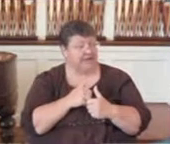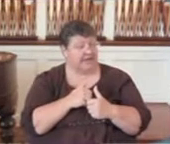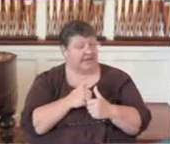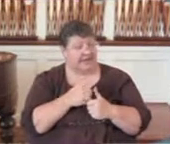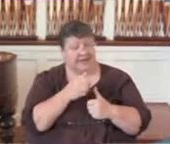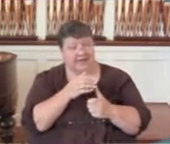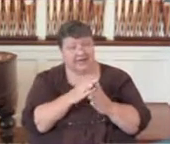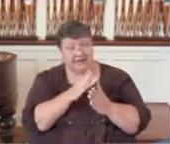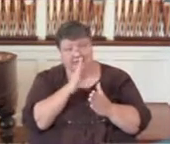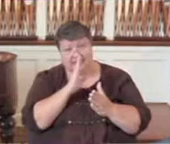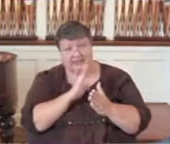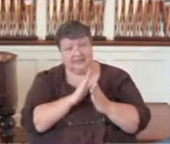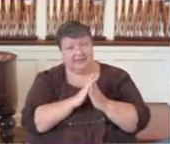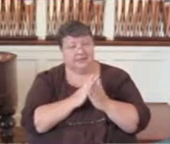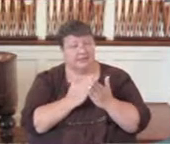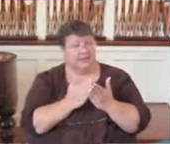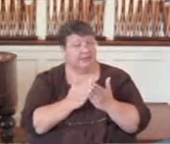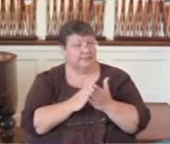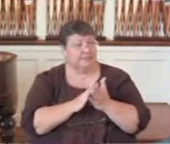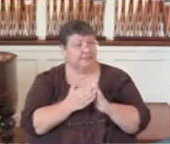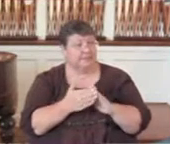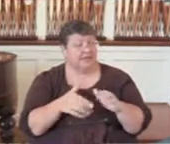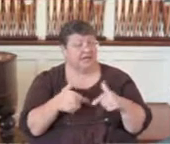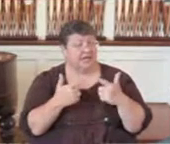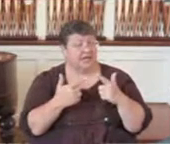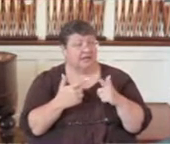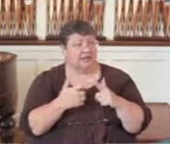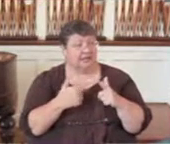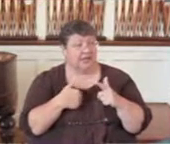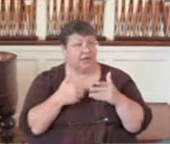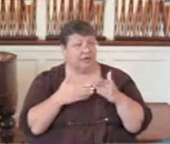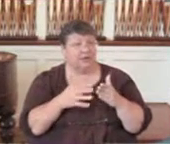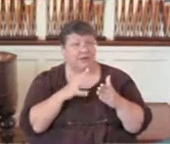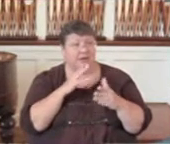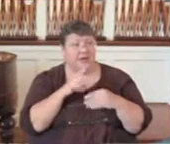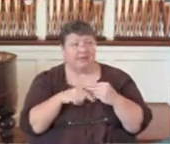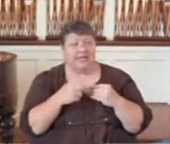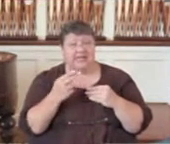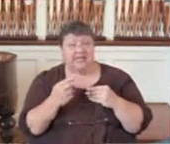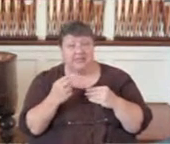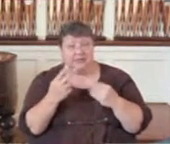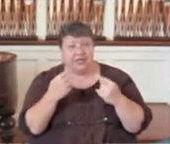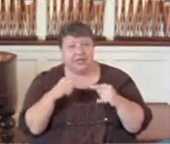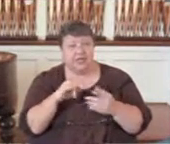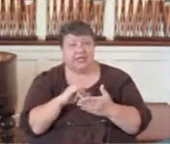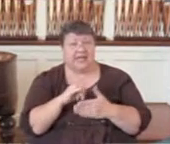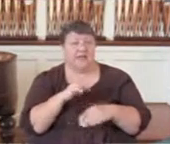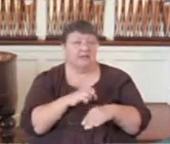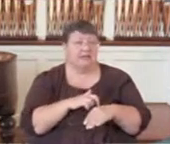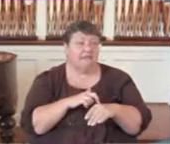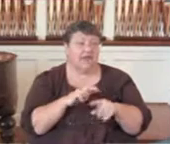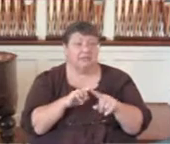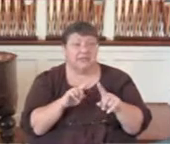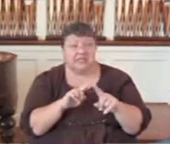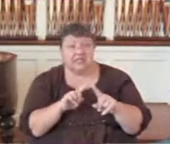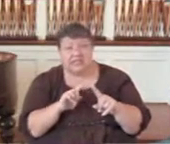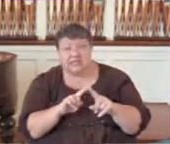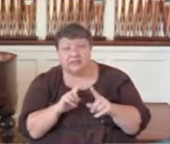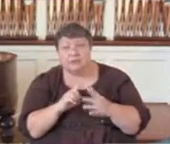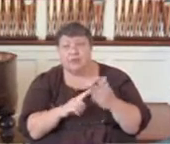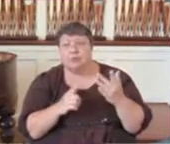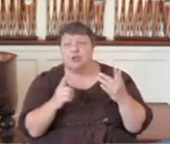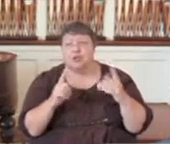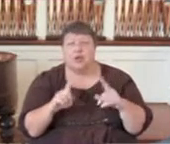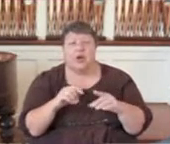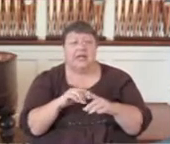me. And in a way that we talked about the history during that time of different, what was going